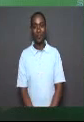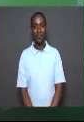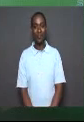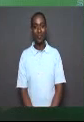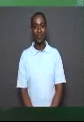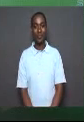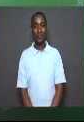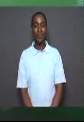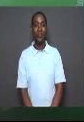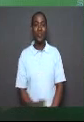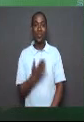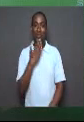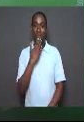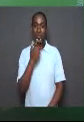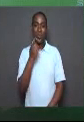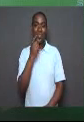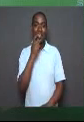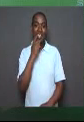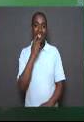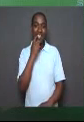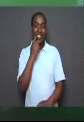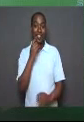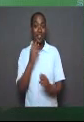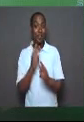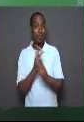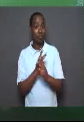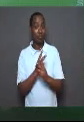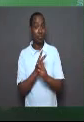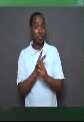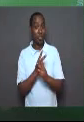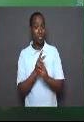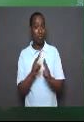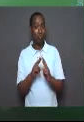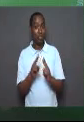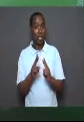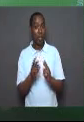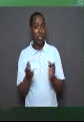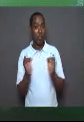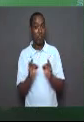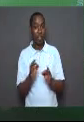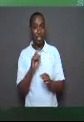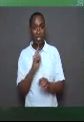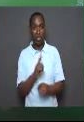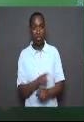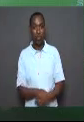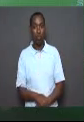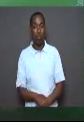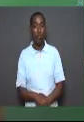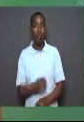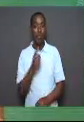Good dental care is very important for overall health and